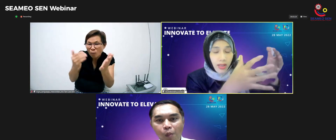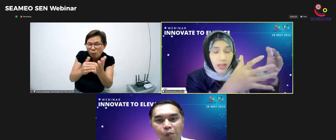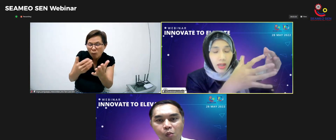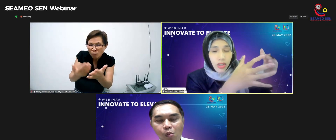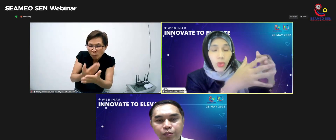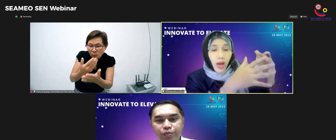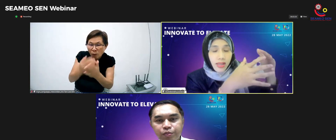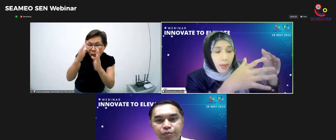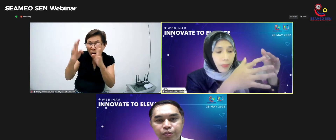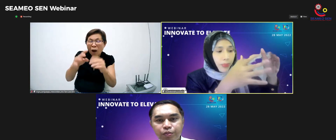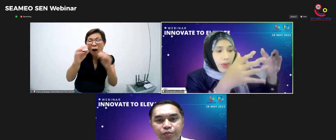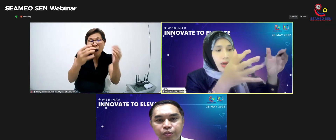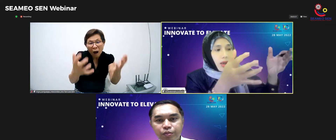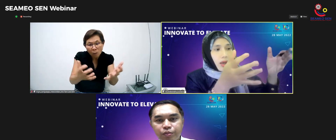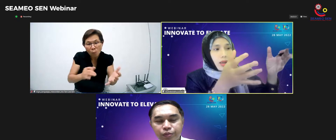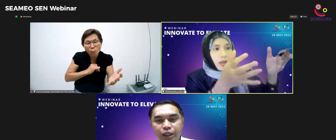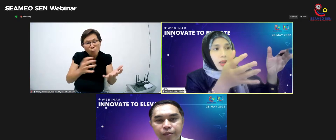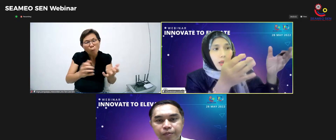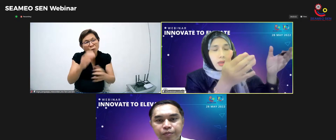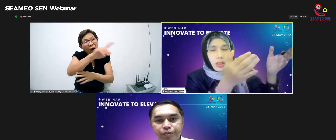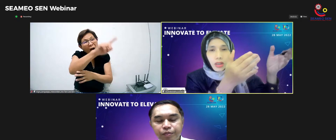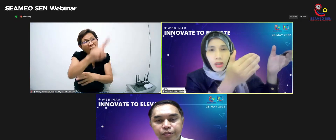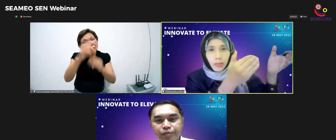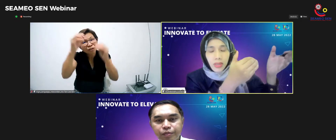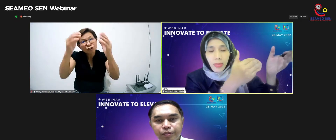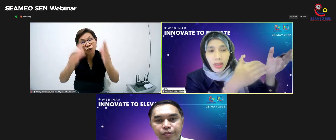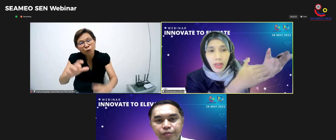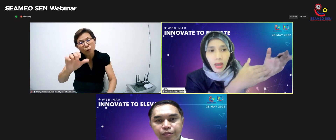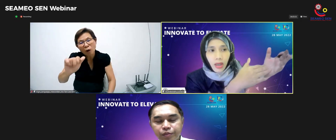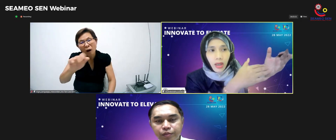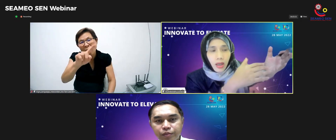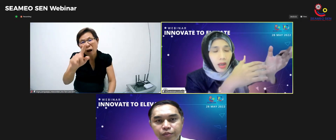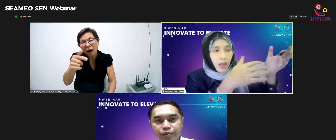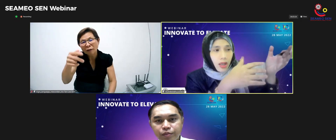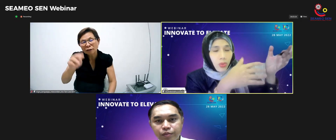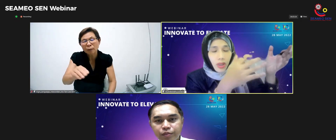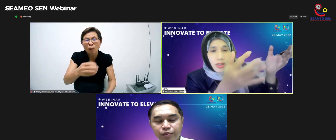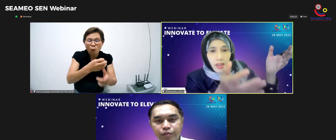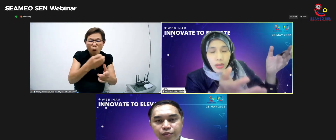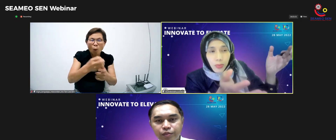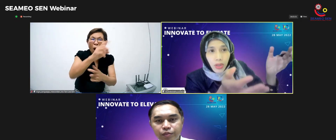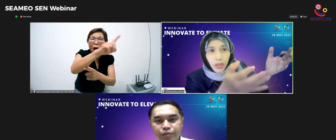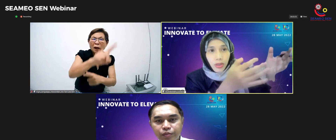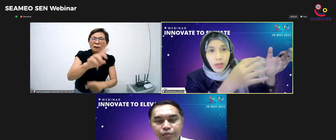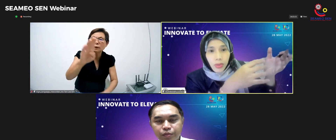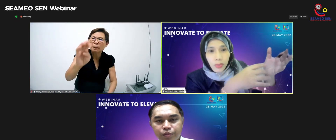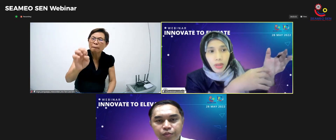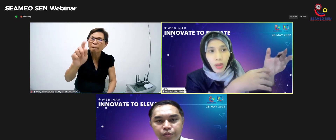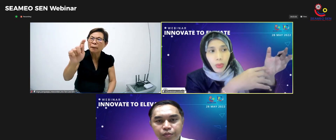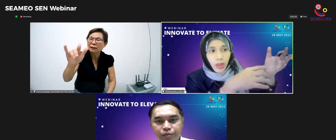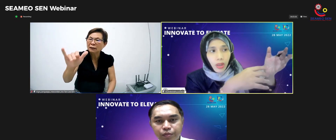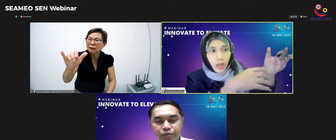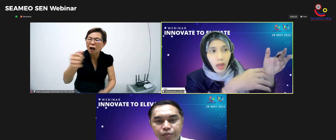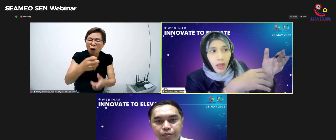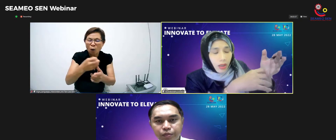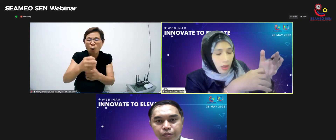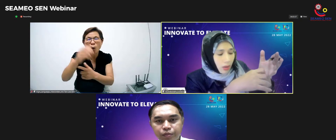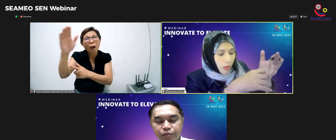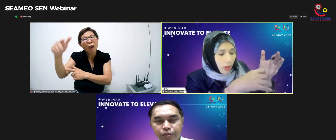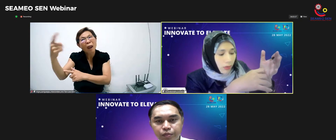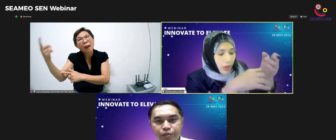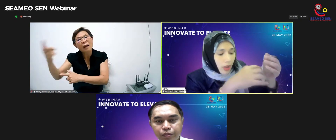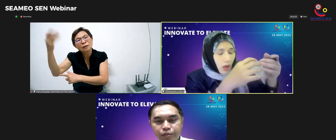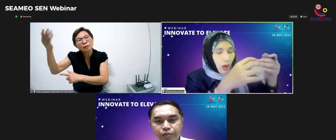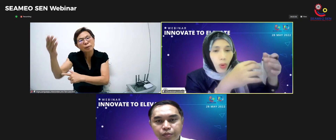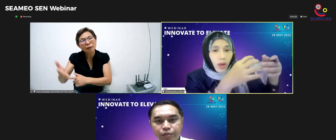also ask Cikgu Azam and Miss Betia, as well as other speakers, Miss Metawi and